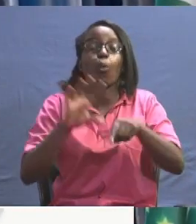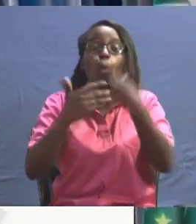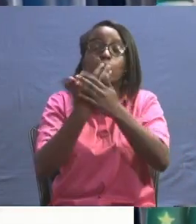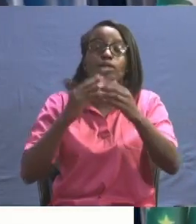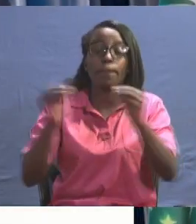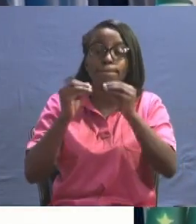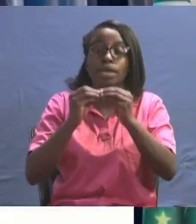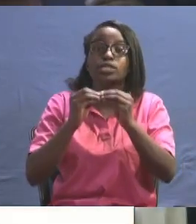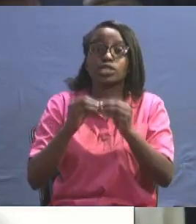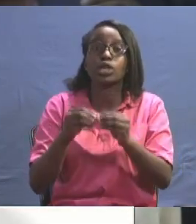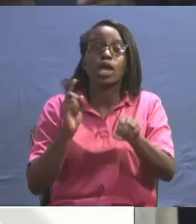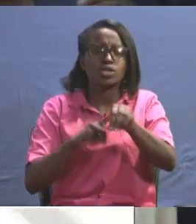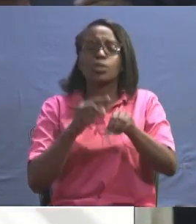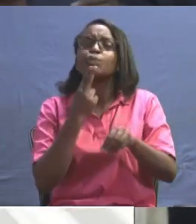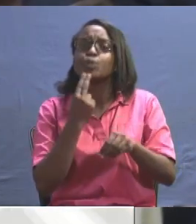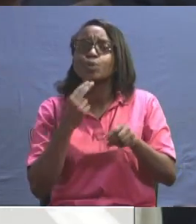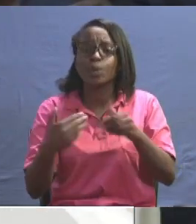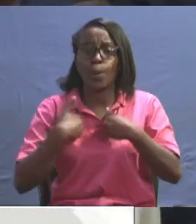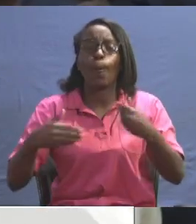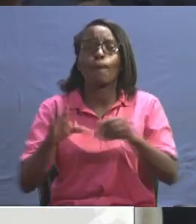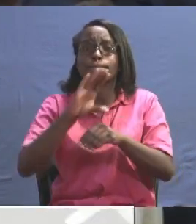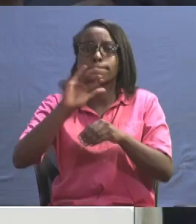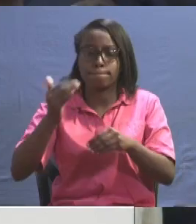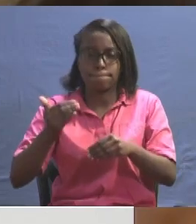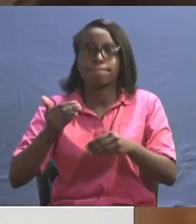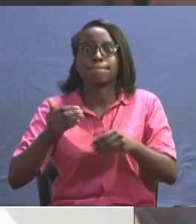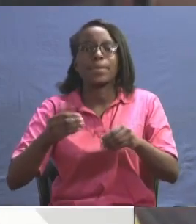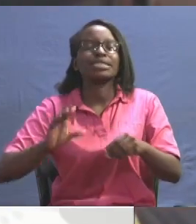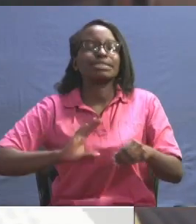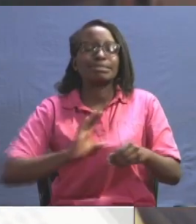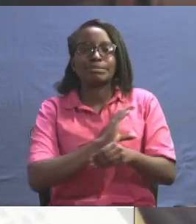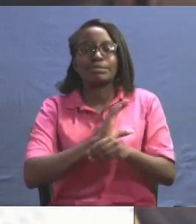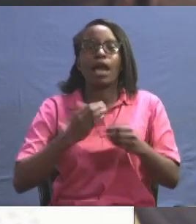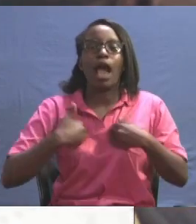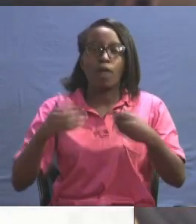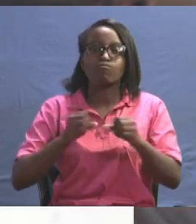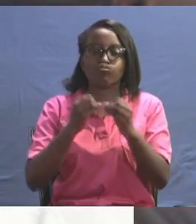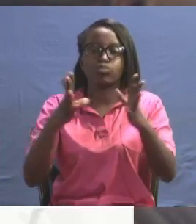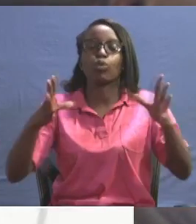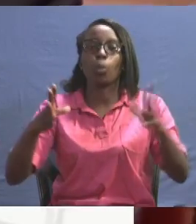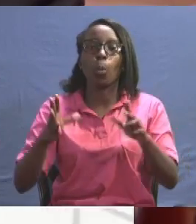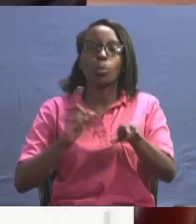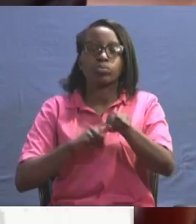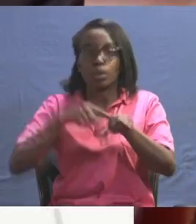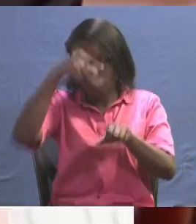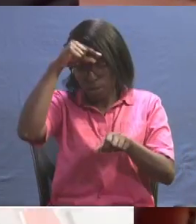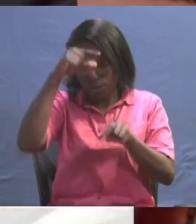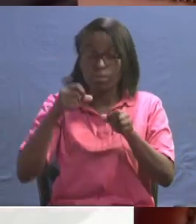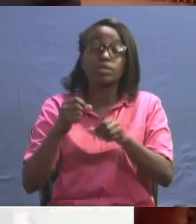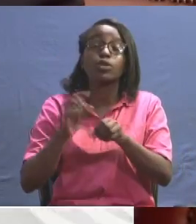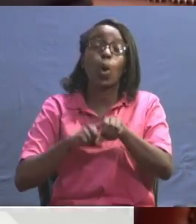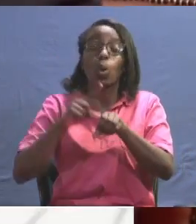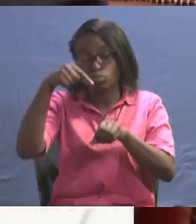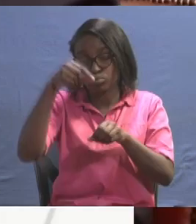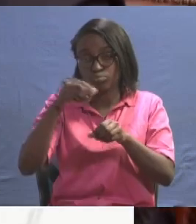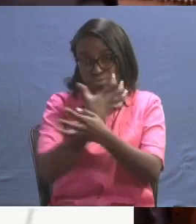meeting on Tuesday, the party's county chairperson also supported the broad-based government spreaded by the president and the appointed of